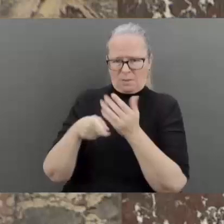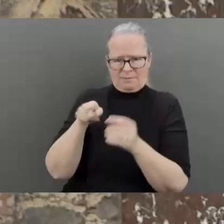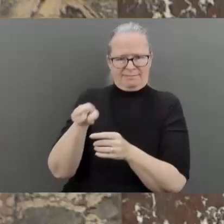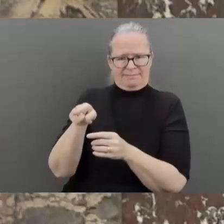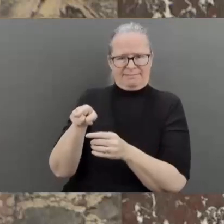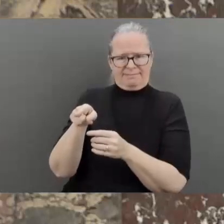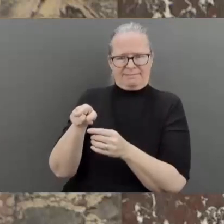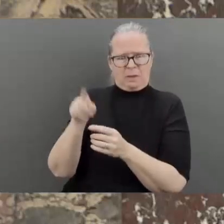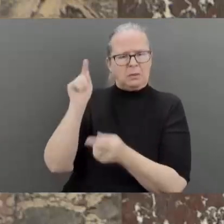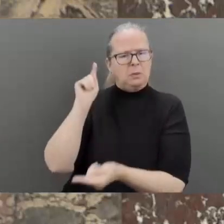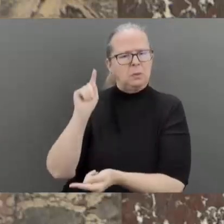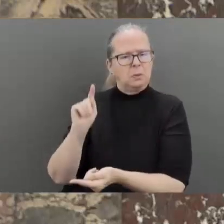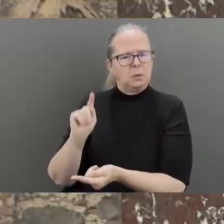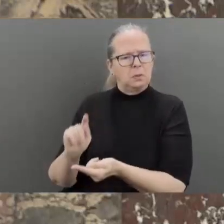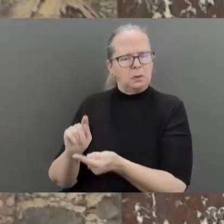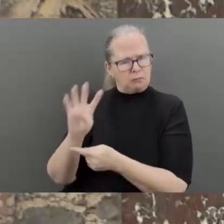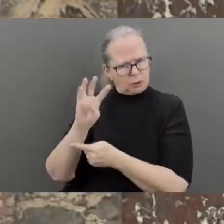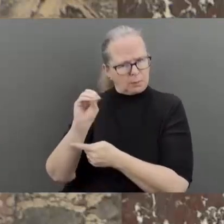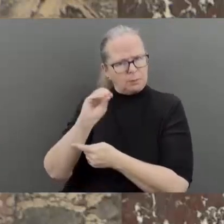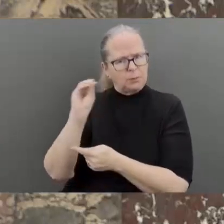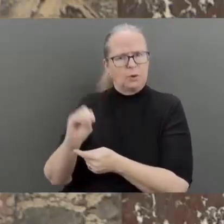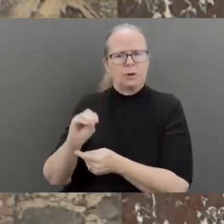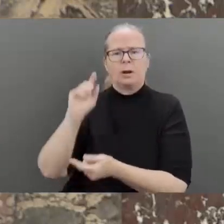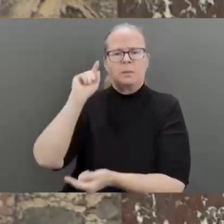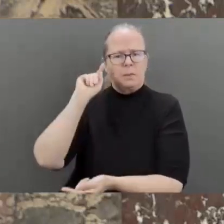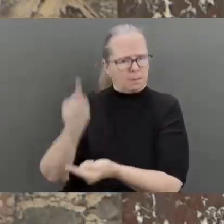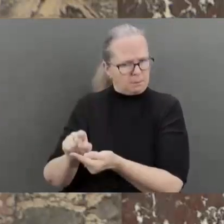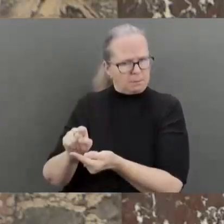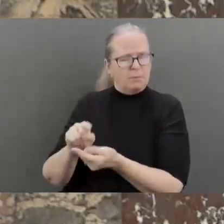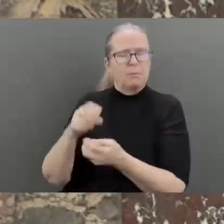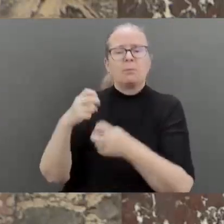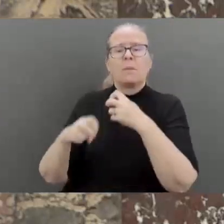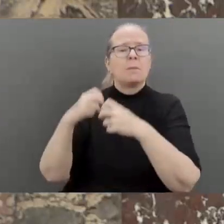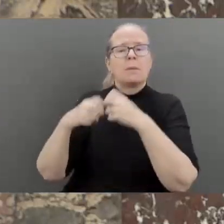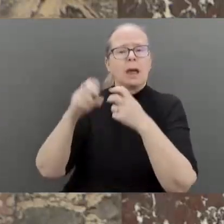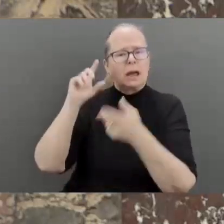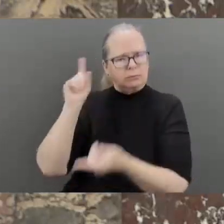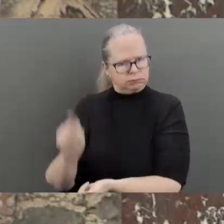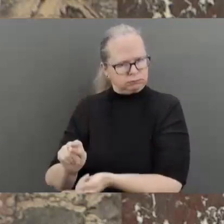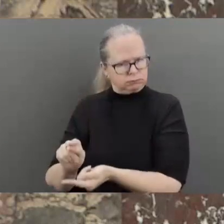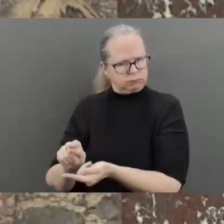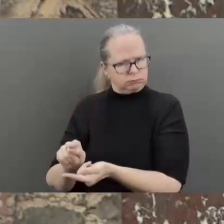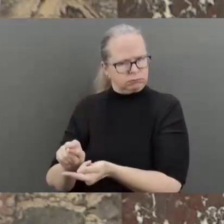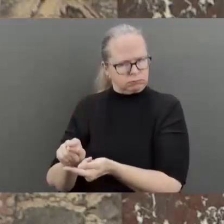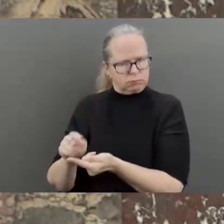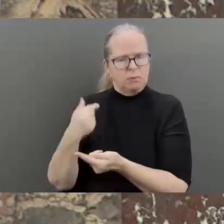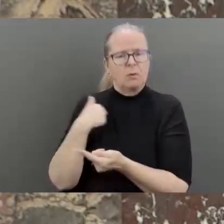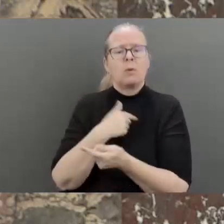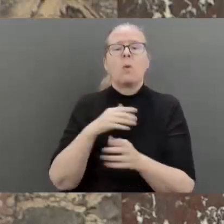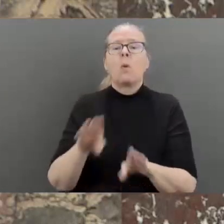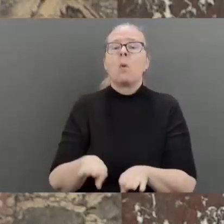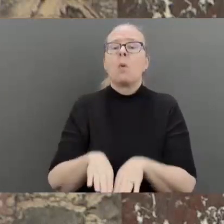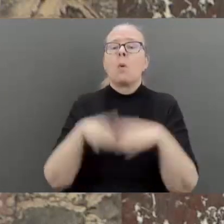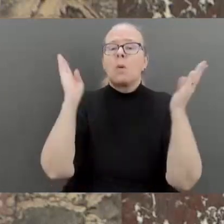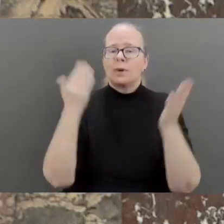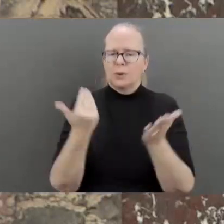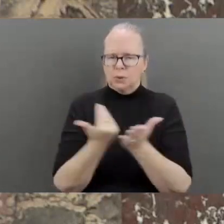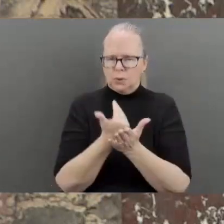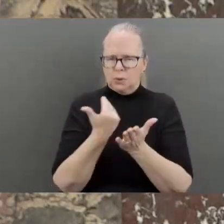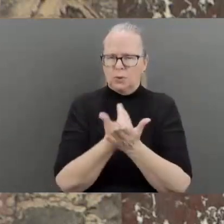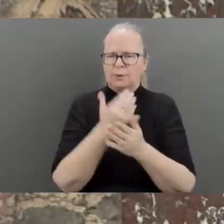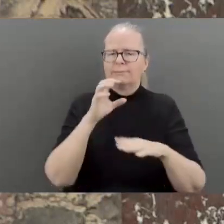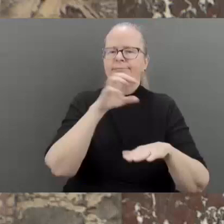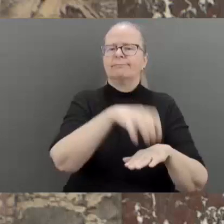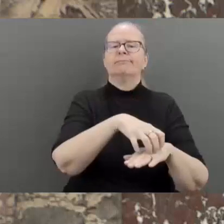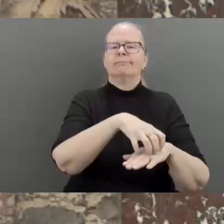province. Now, we've got more work to do here, Honourable Speaker. That's why we're opening a new facility this month at Surrey Pretrial for people with serious mental health and addiction